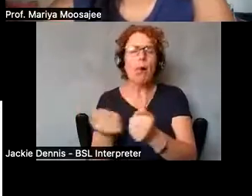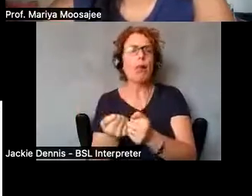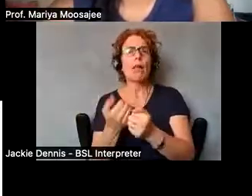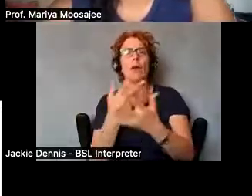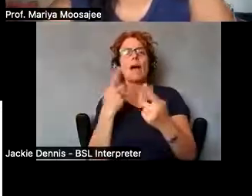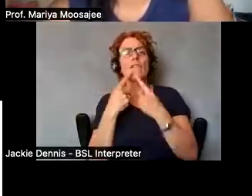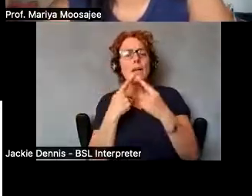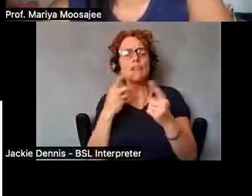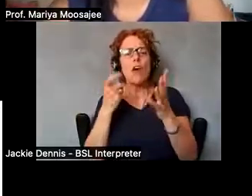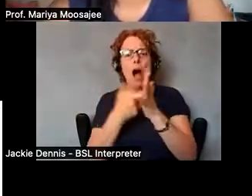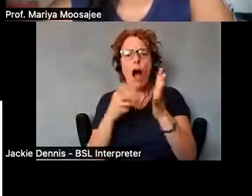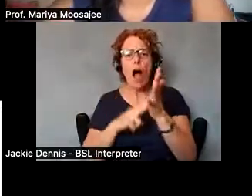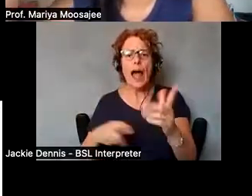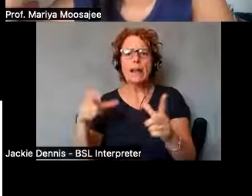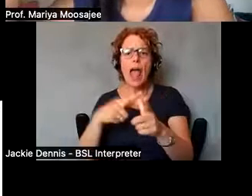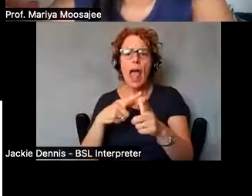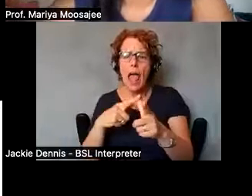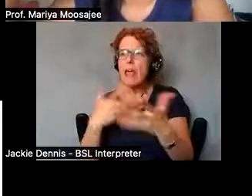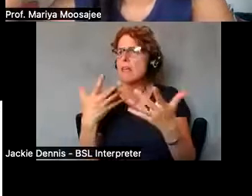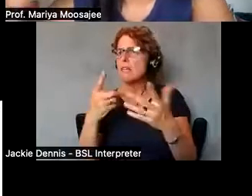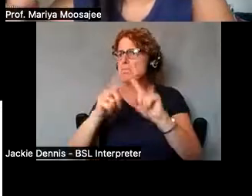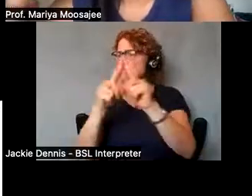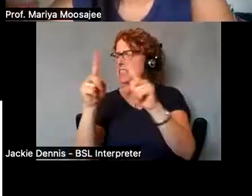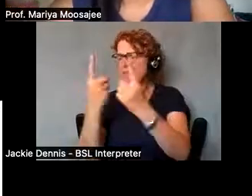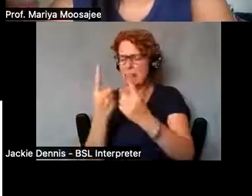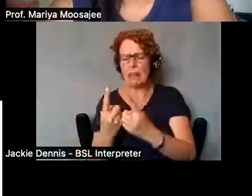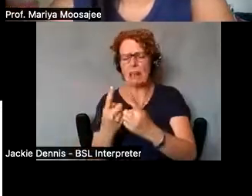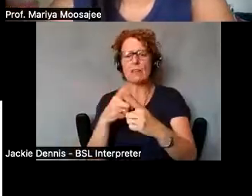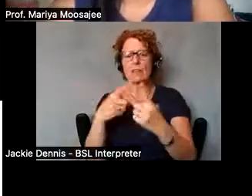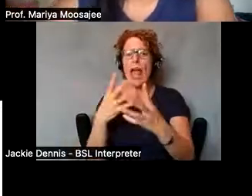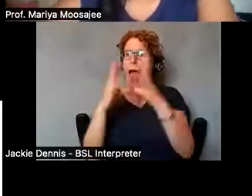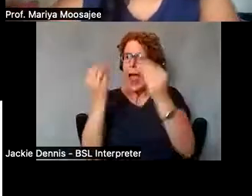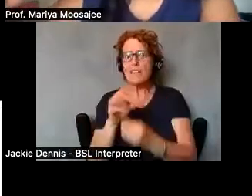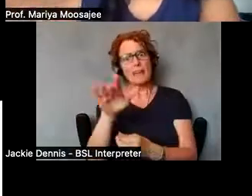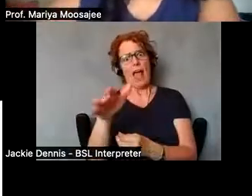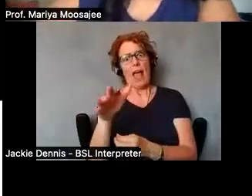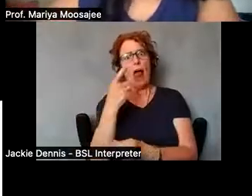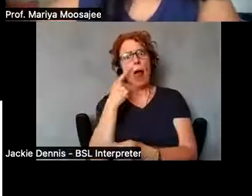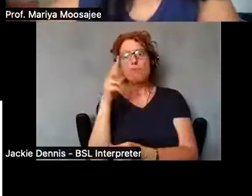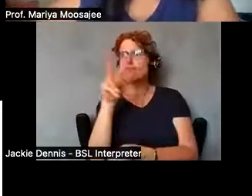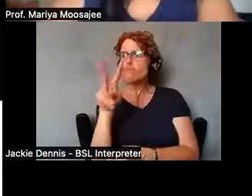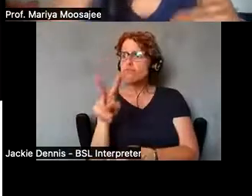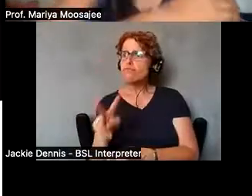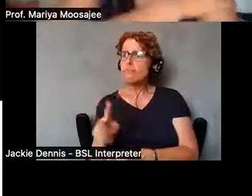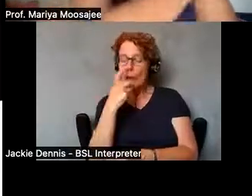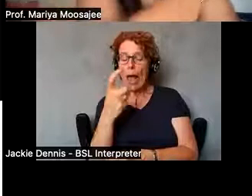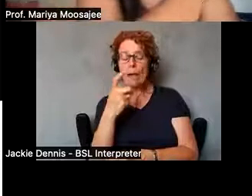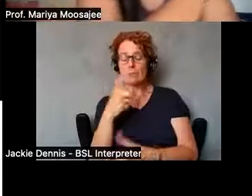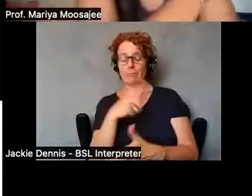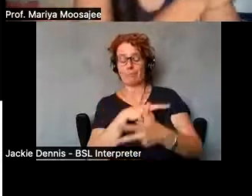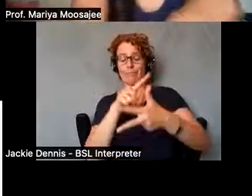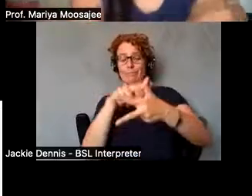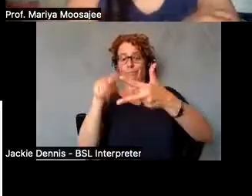therapies, CRISPR, gene therapy, neuroprotectants, it's all there for you. But the third drop-down thing